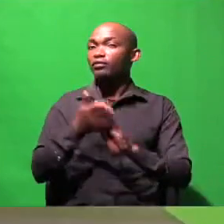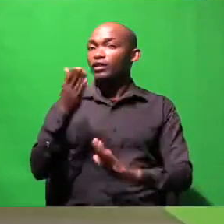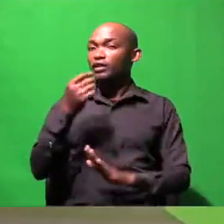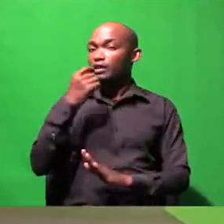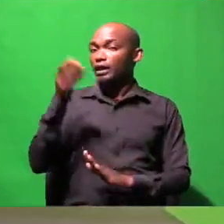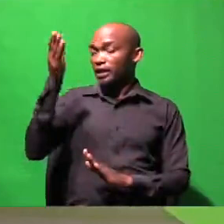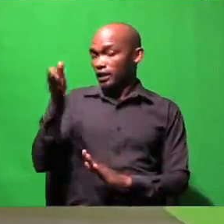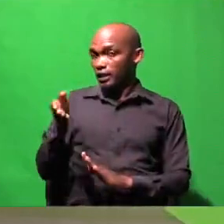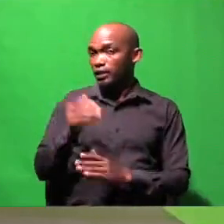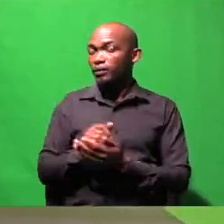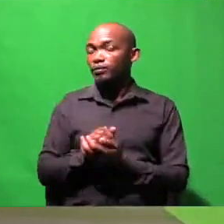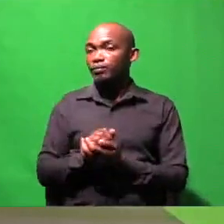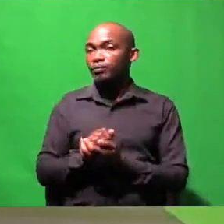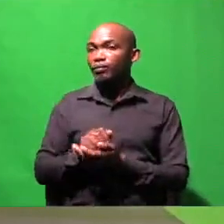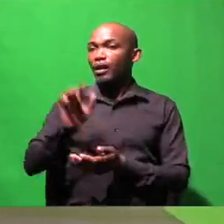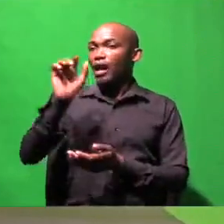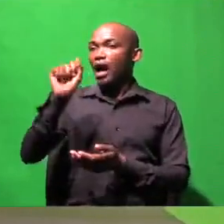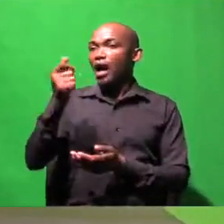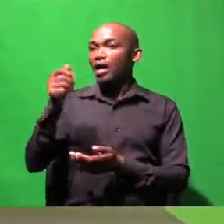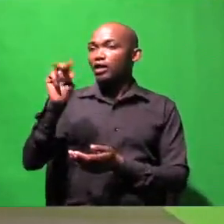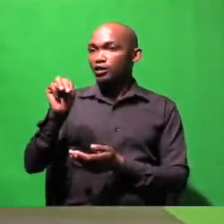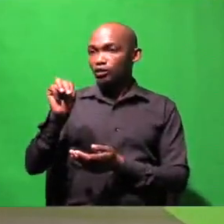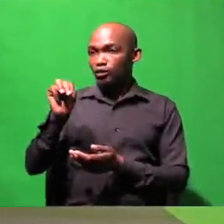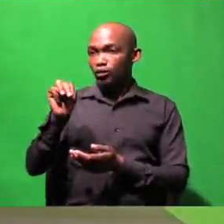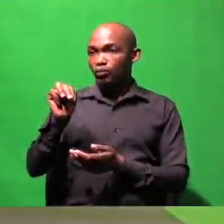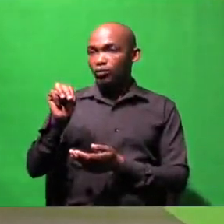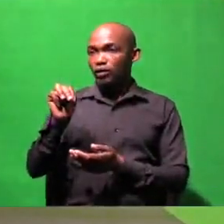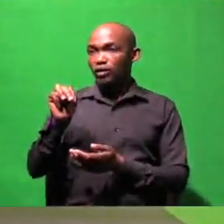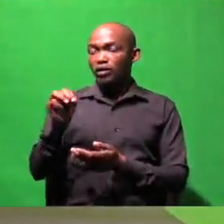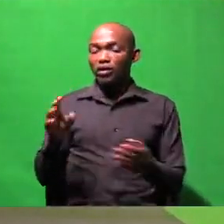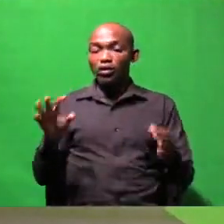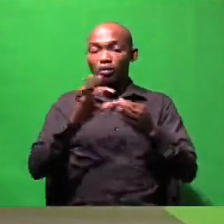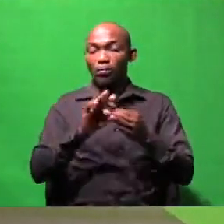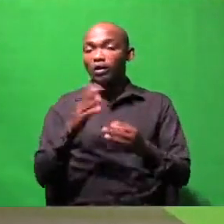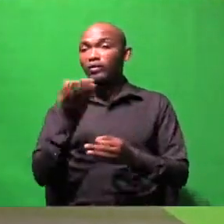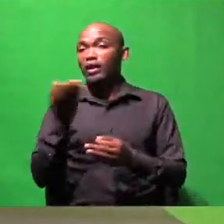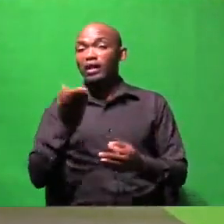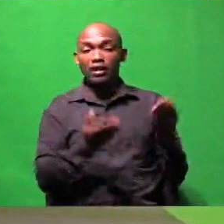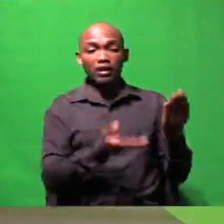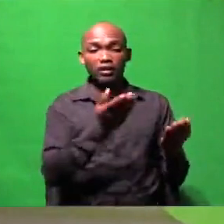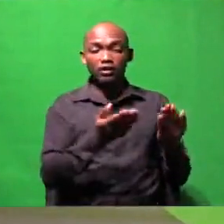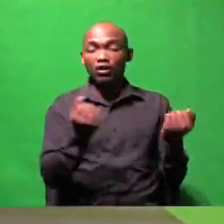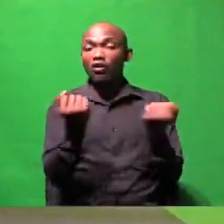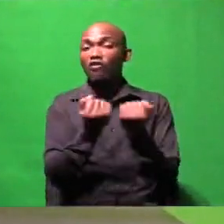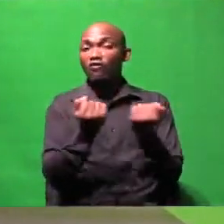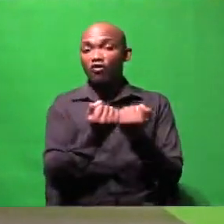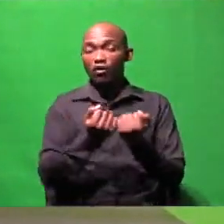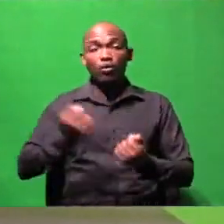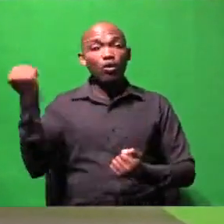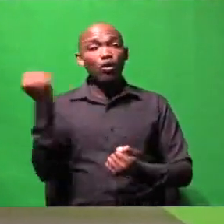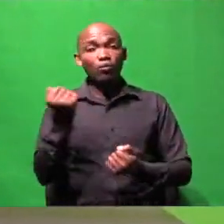first modification, we say that atom may combine in any ratio to form complex compound. This one is